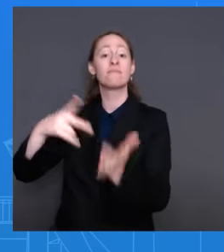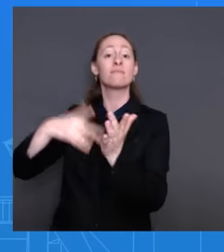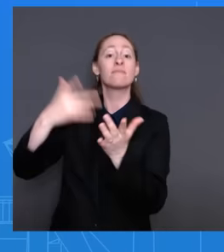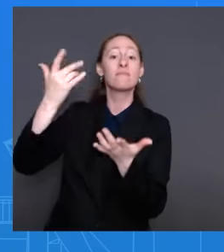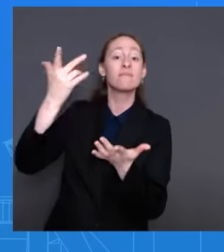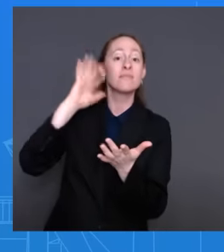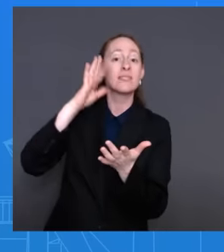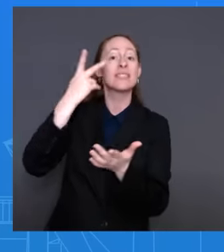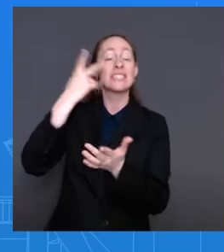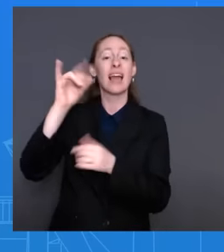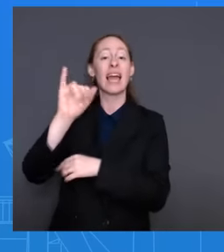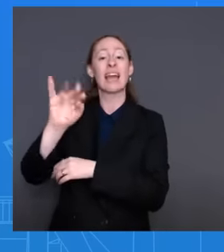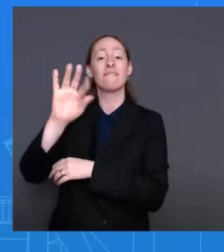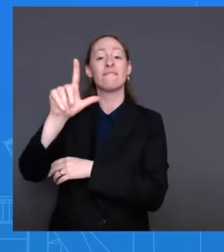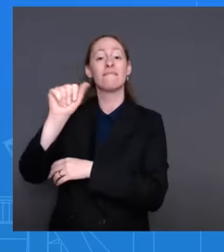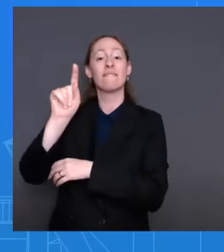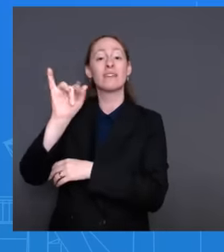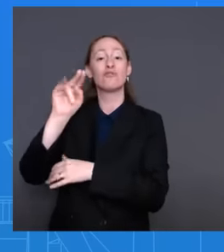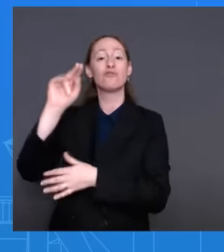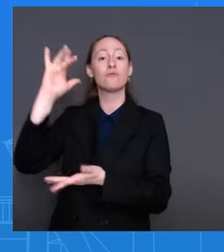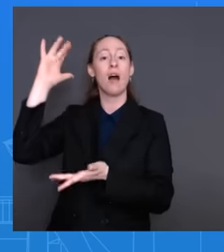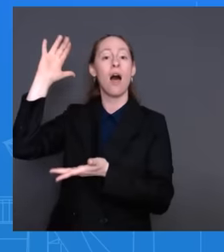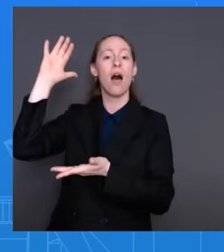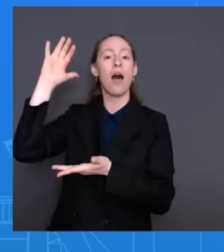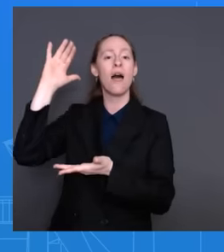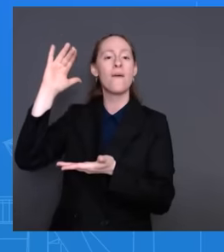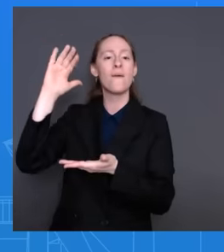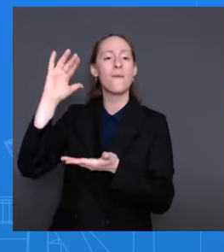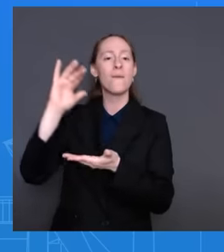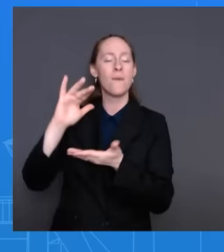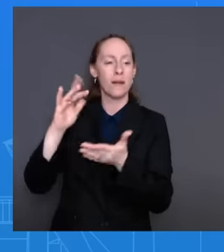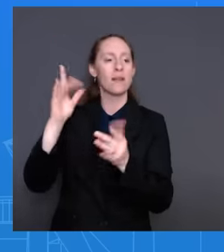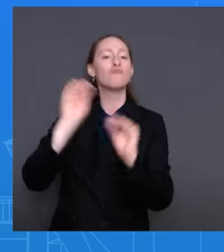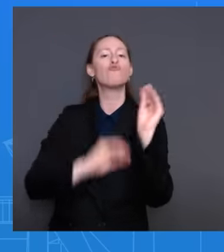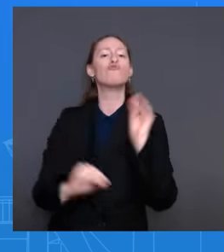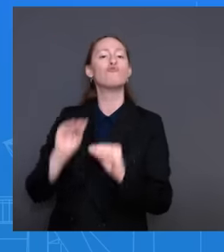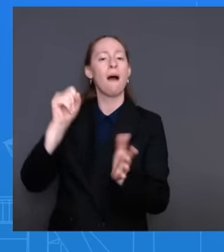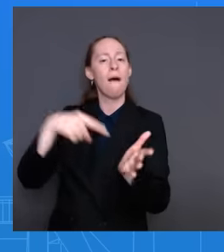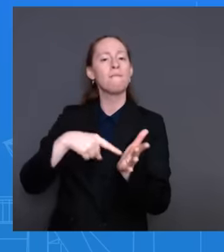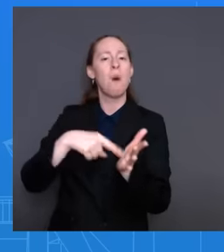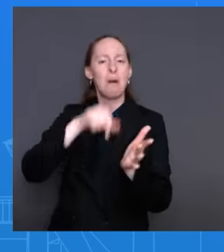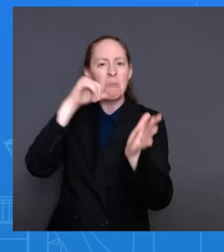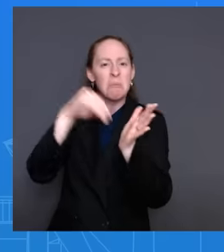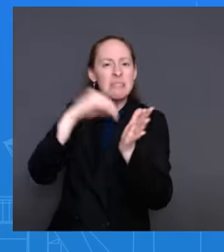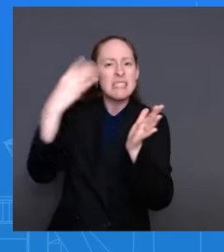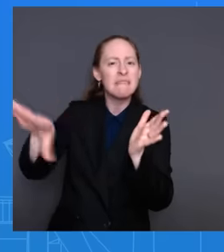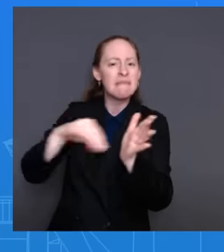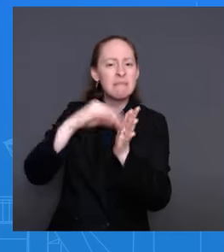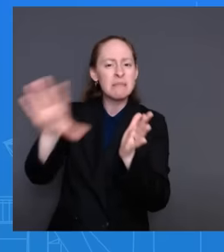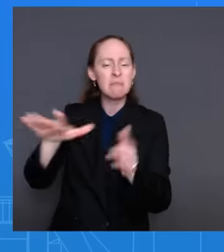about policy, particularly fiscal policy, is how can we make more progress on that front, understanding that, you know,